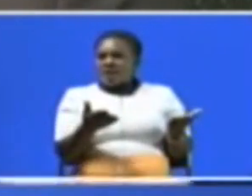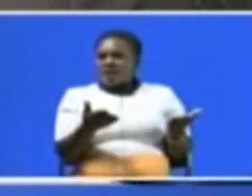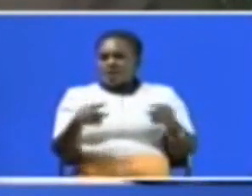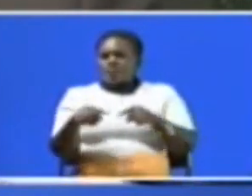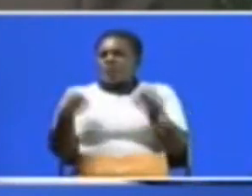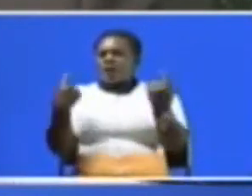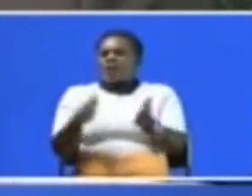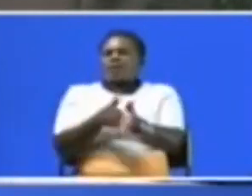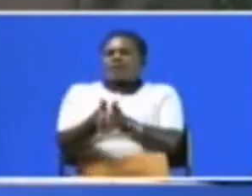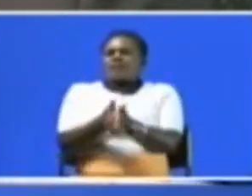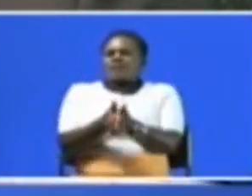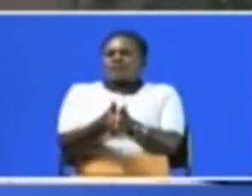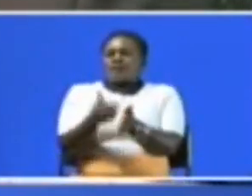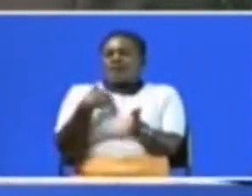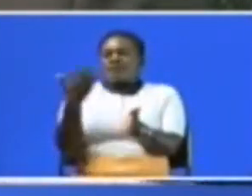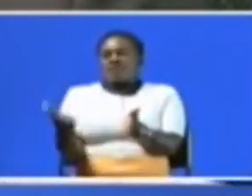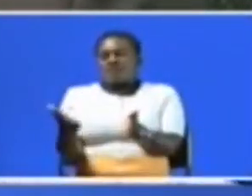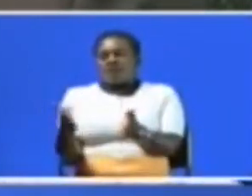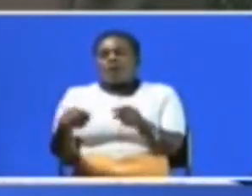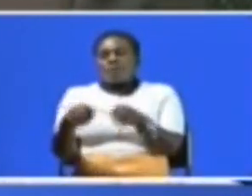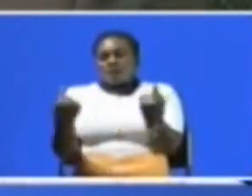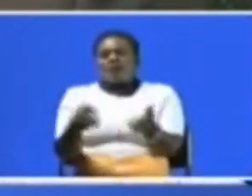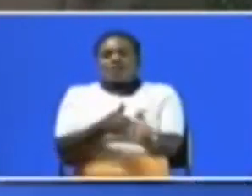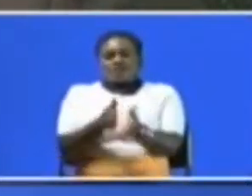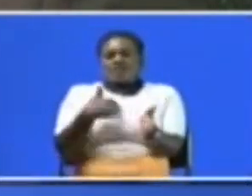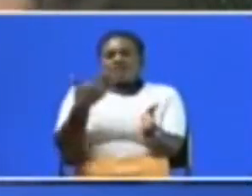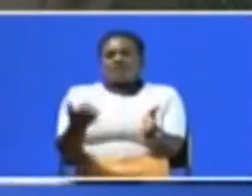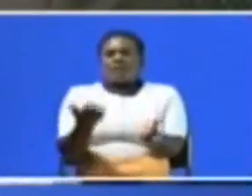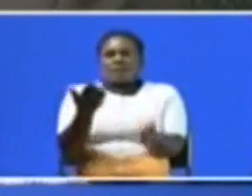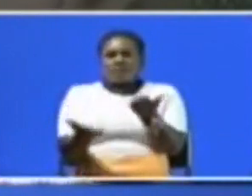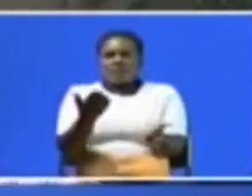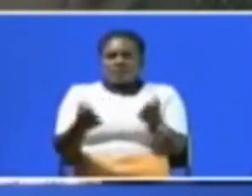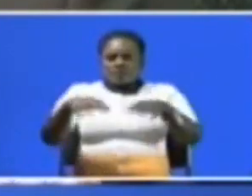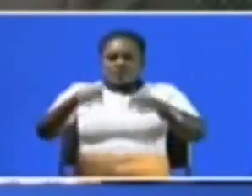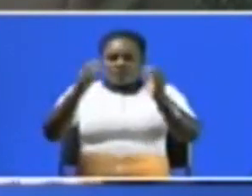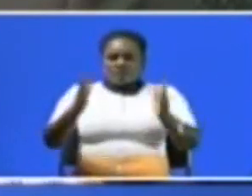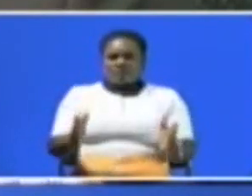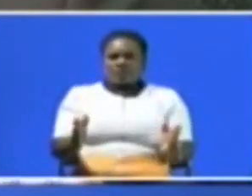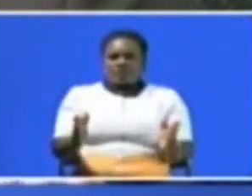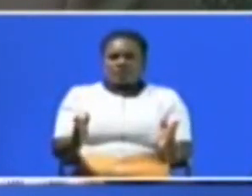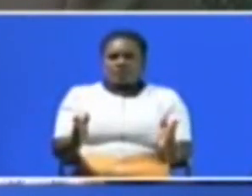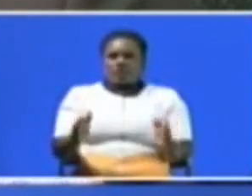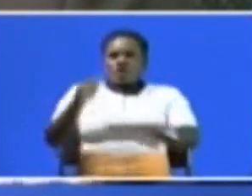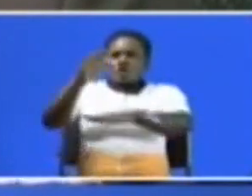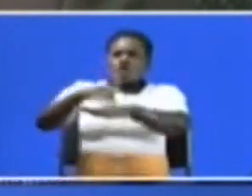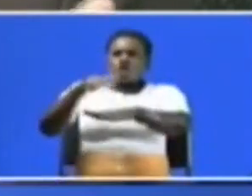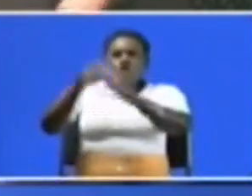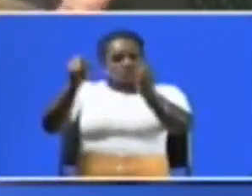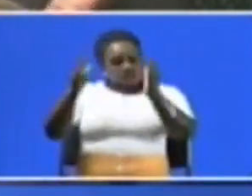There is conflict of interest. There is conflict of interest. Probably the chair. We will definitely have to call in the